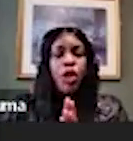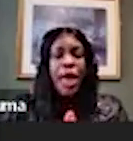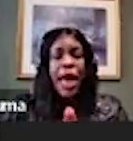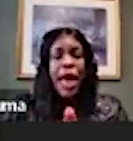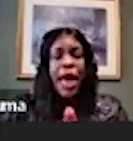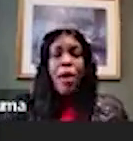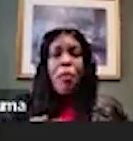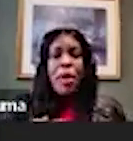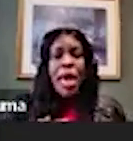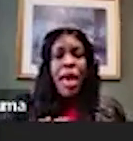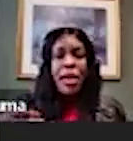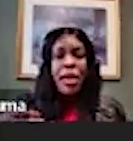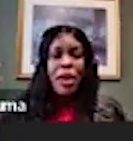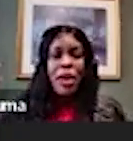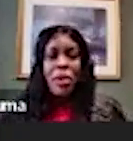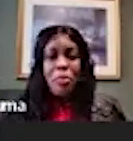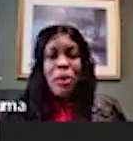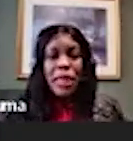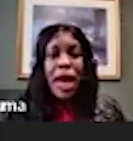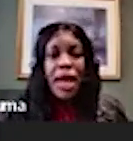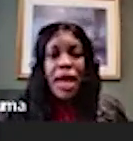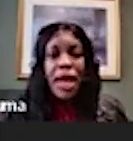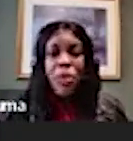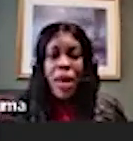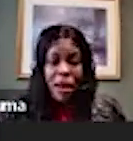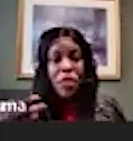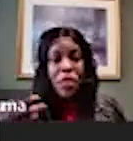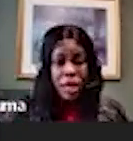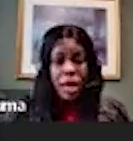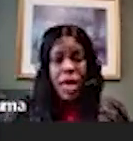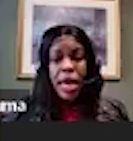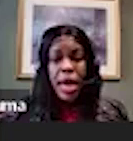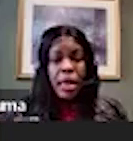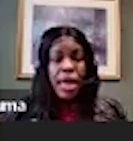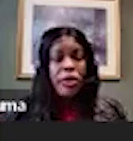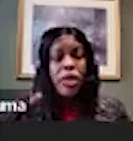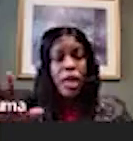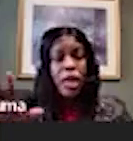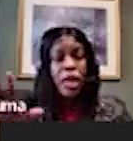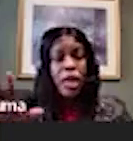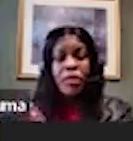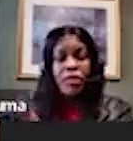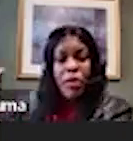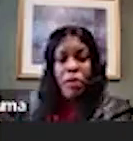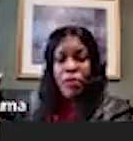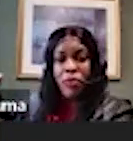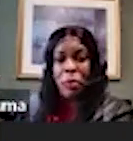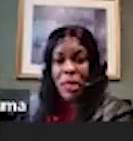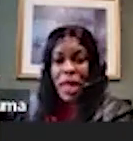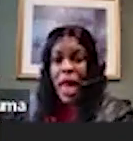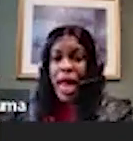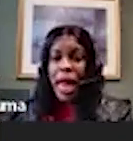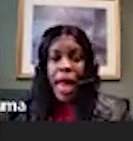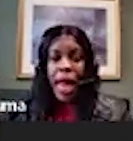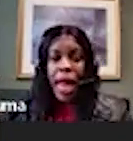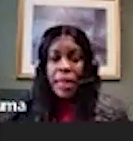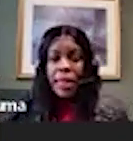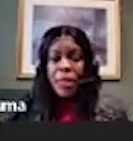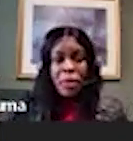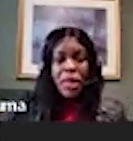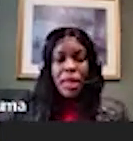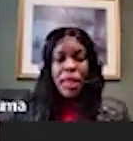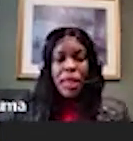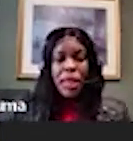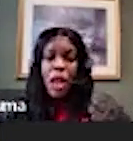So today, me and Peter, we have a thing. And I'd like to tell our girls, keep off it, Peter.